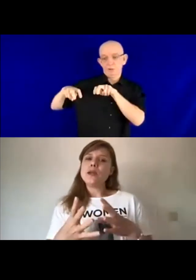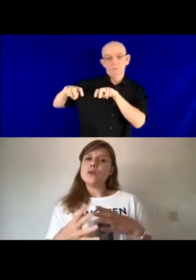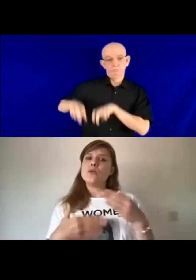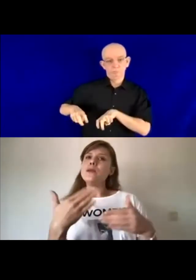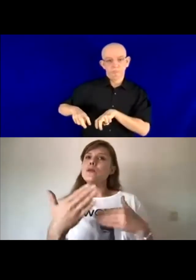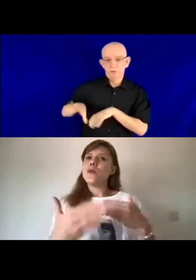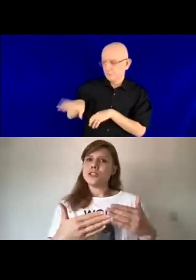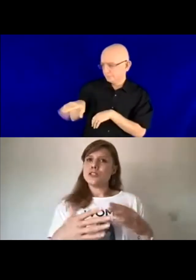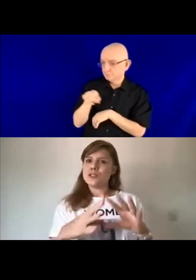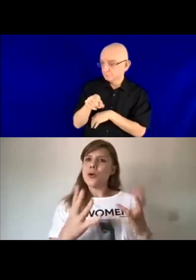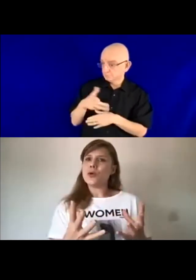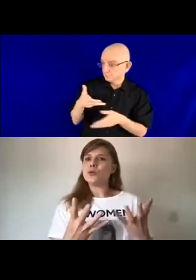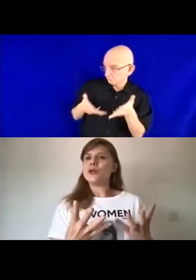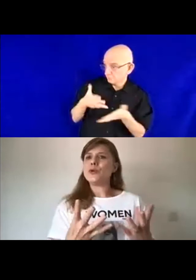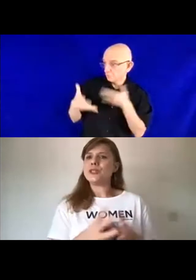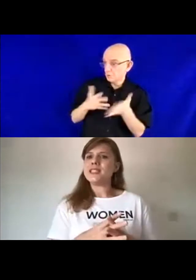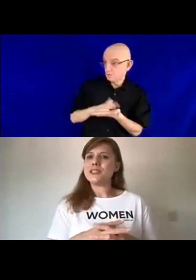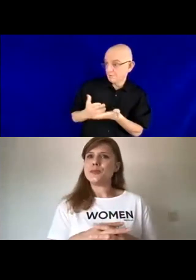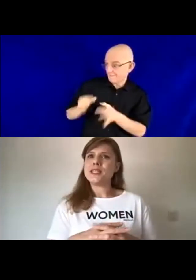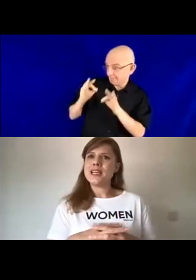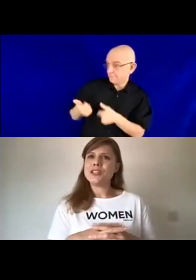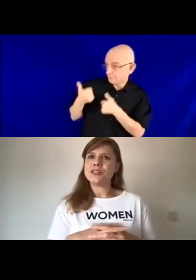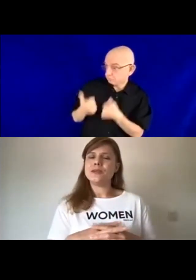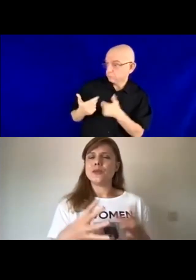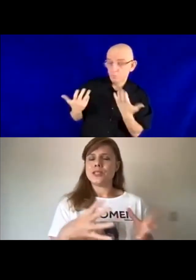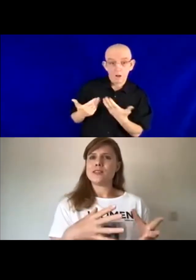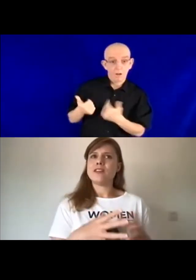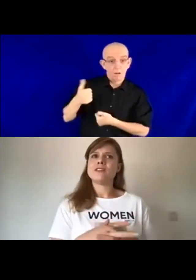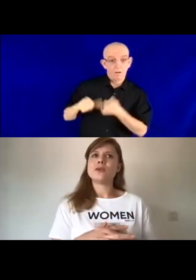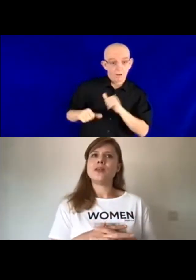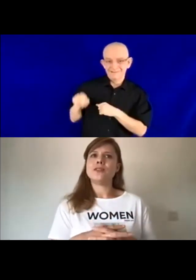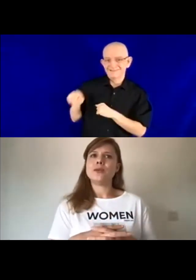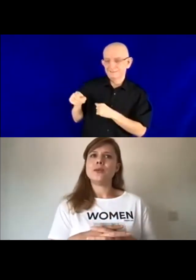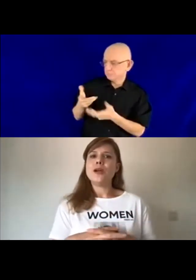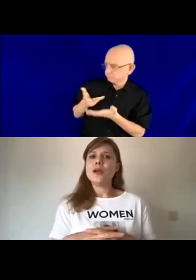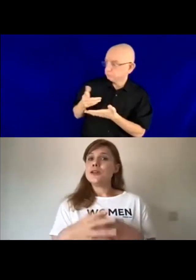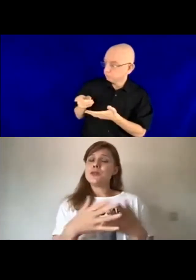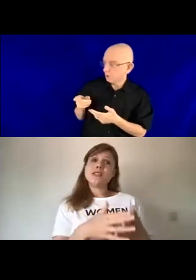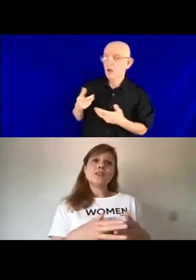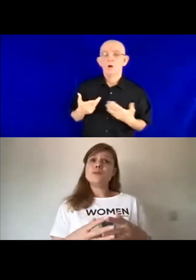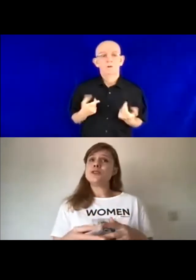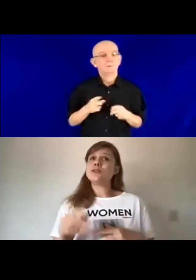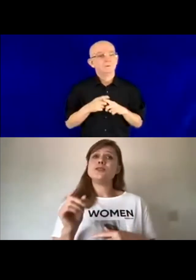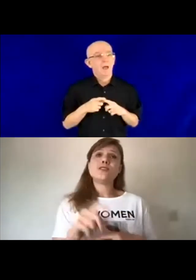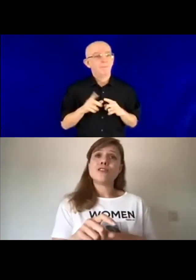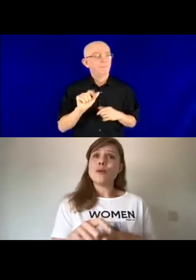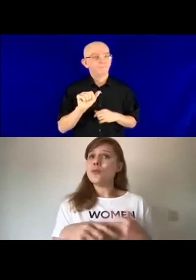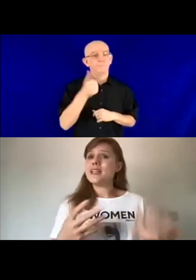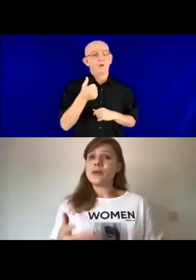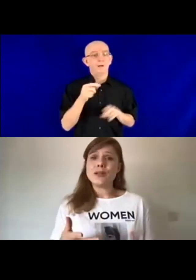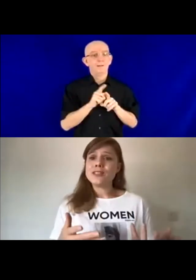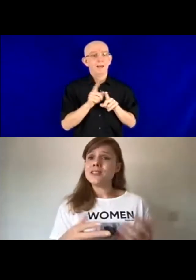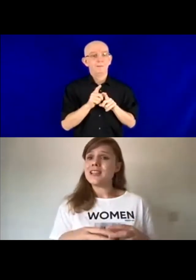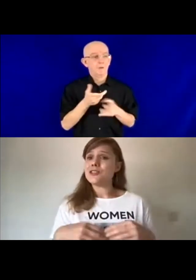then we rewatched the whole recorded interpretation, which is a task review. So the interpreter could stop when